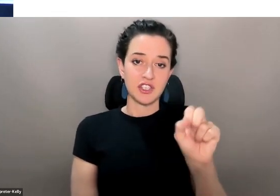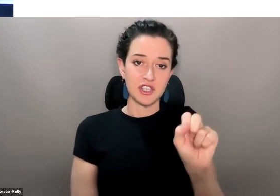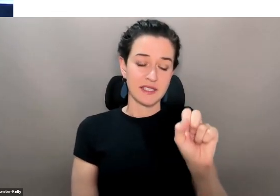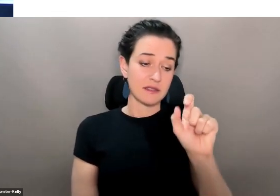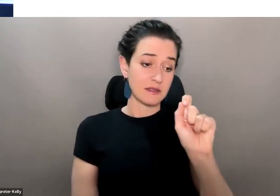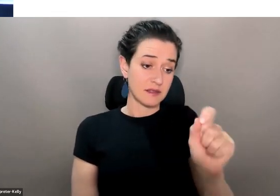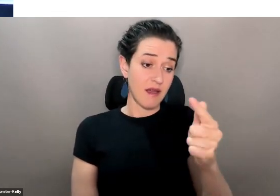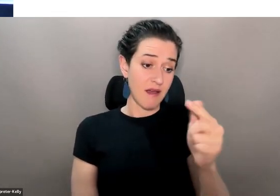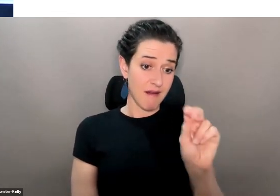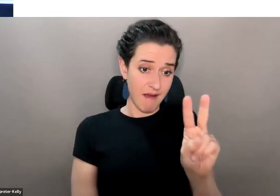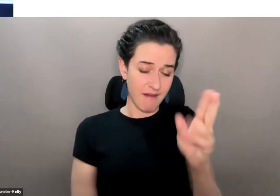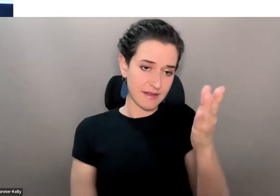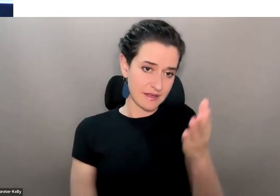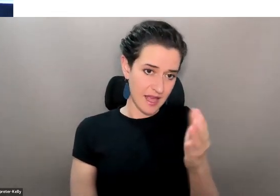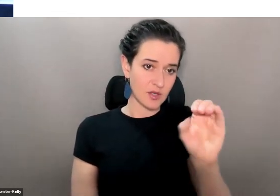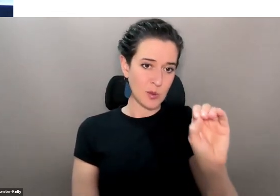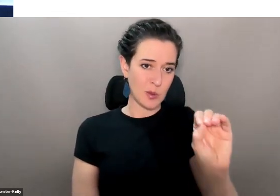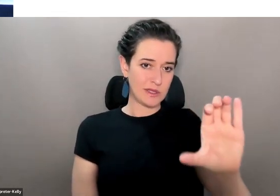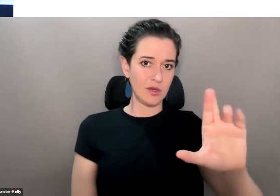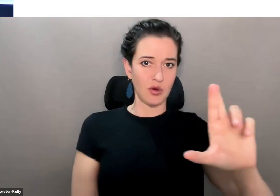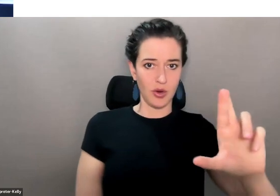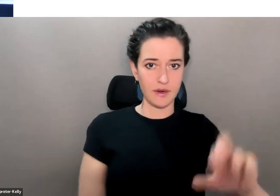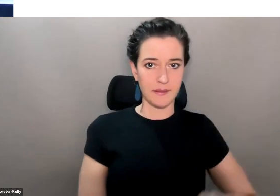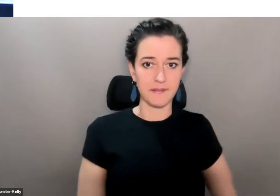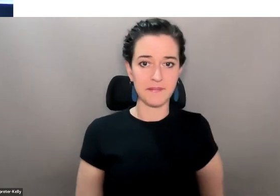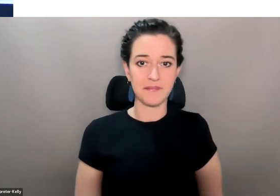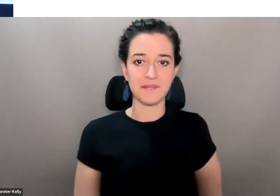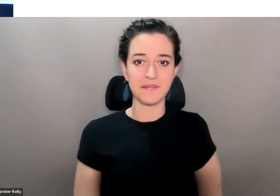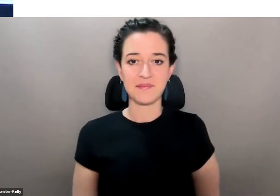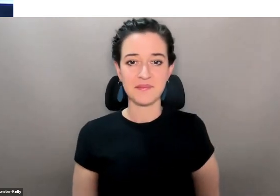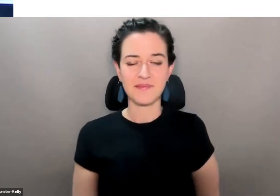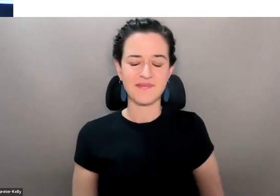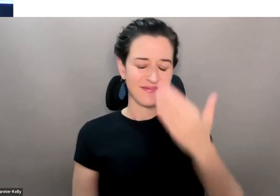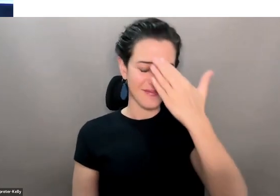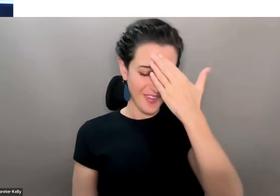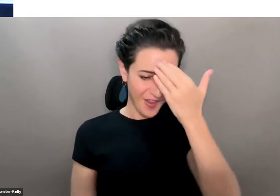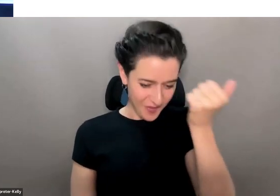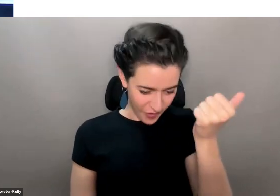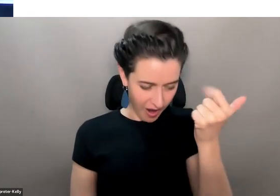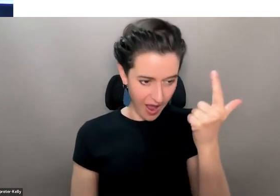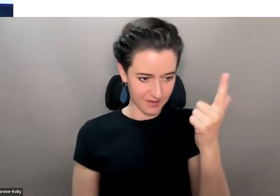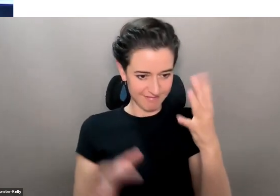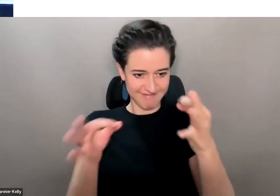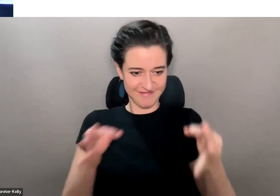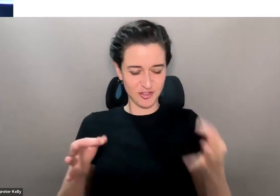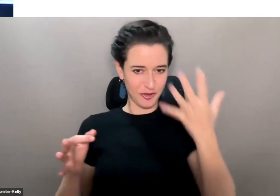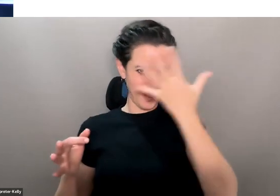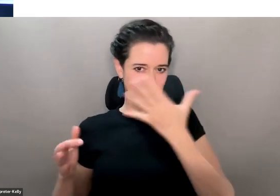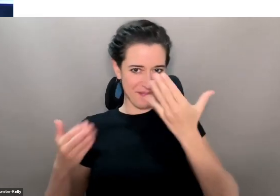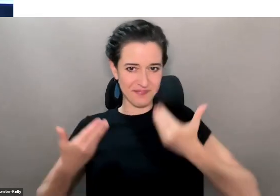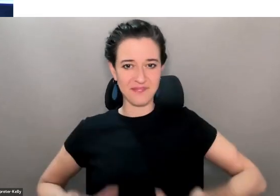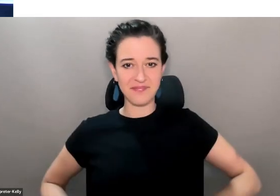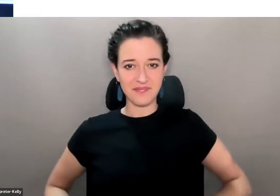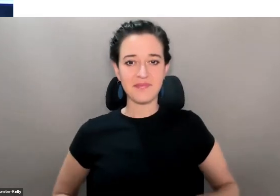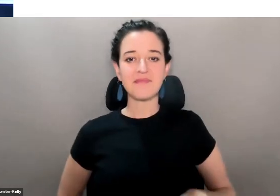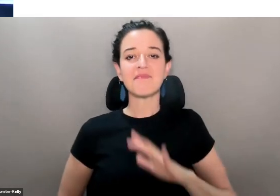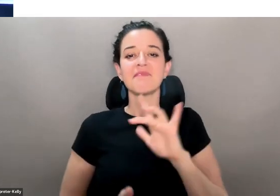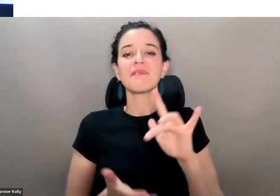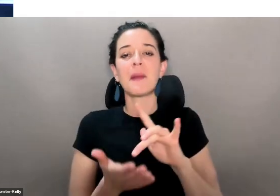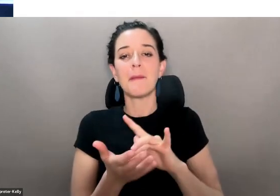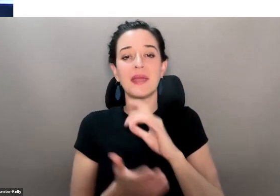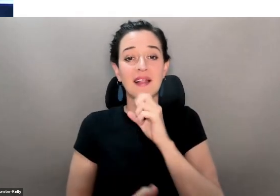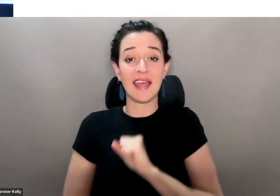hhs.gov/OCR. Before I turn it over to Molly, I forgot to give you a visual description of myself. I'm a